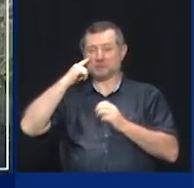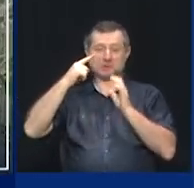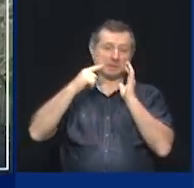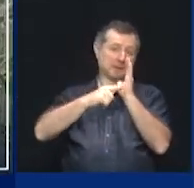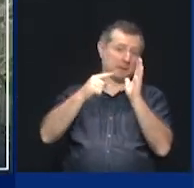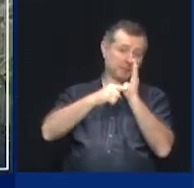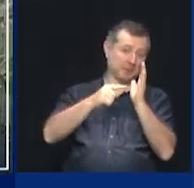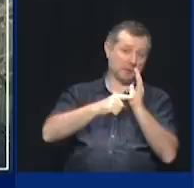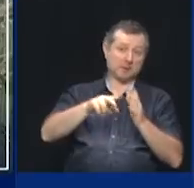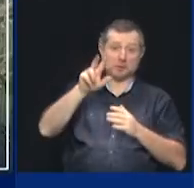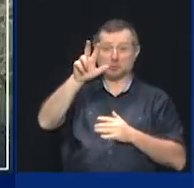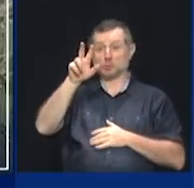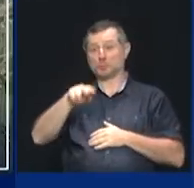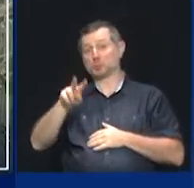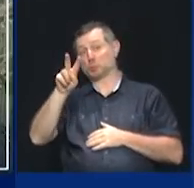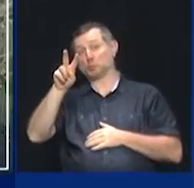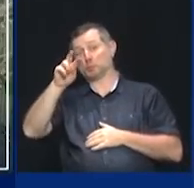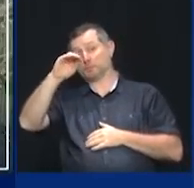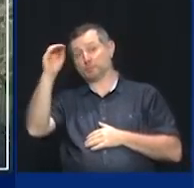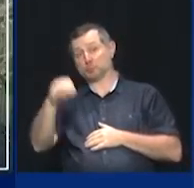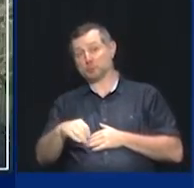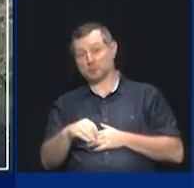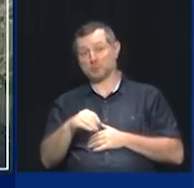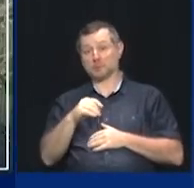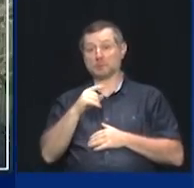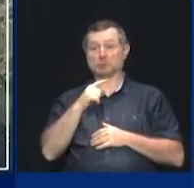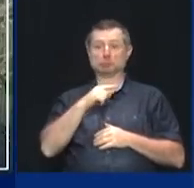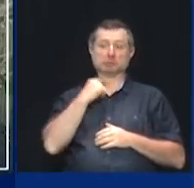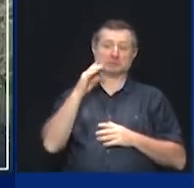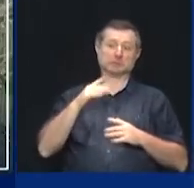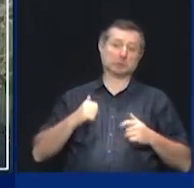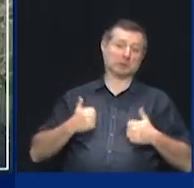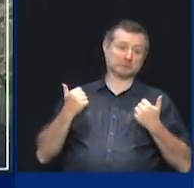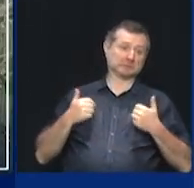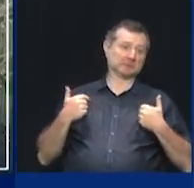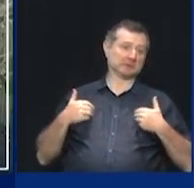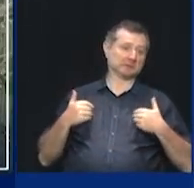3.2% of the at-risk youth.